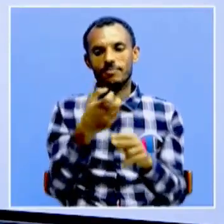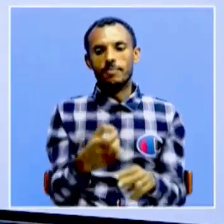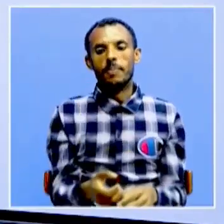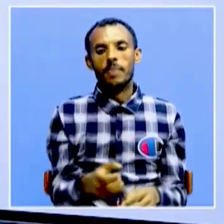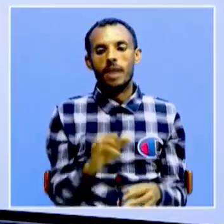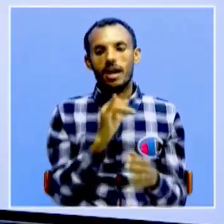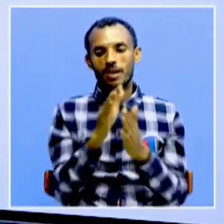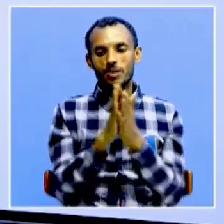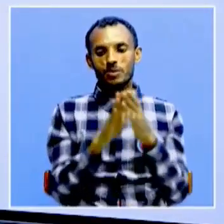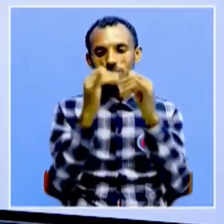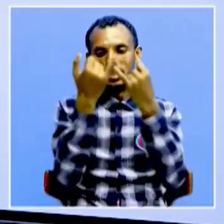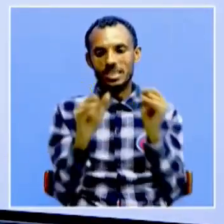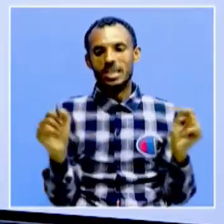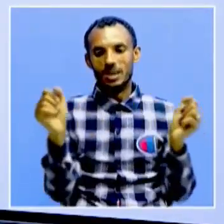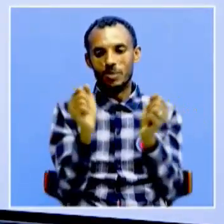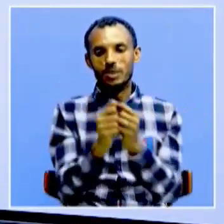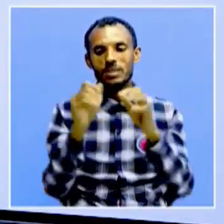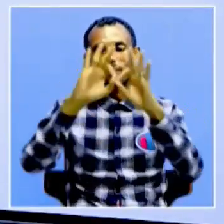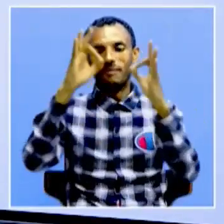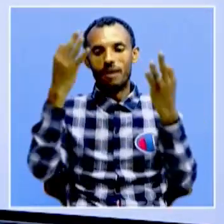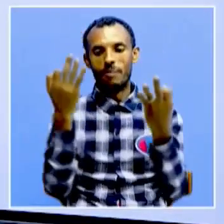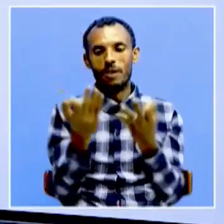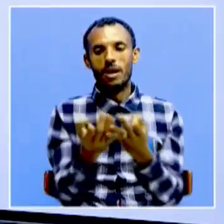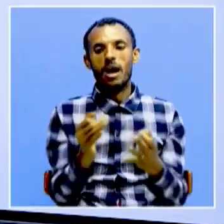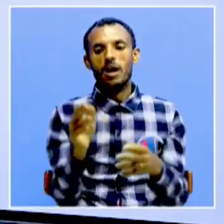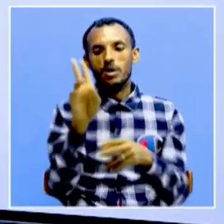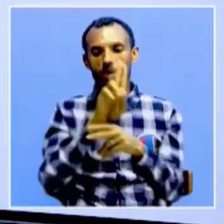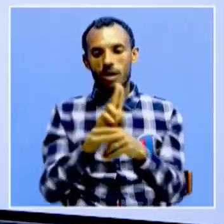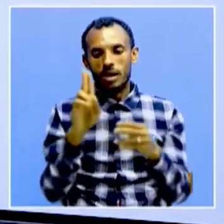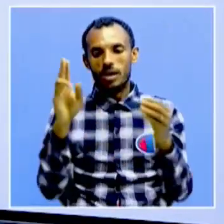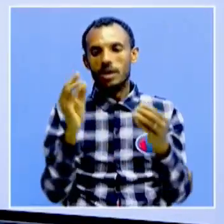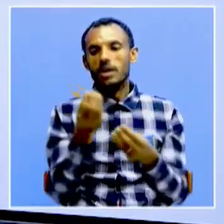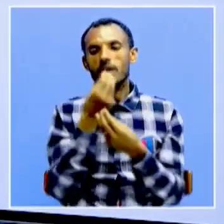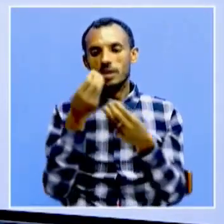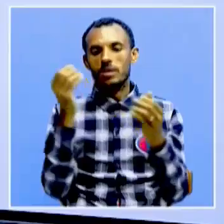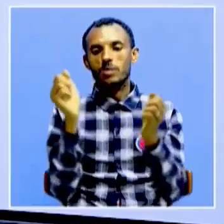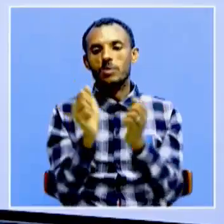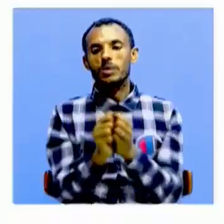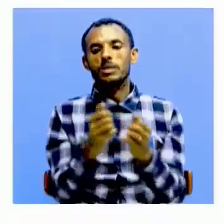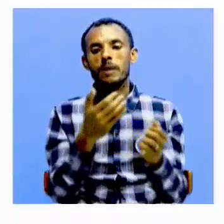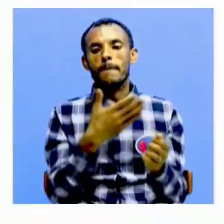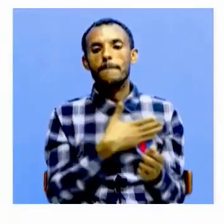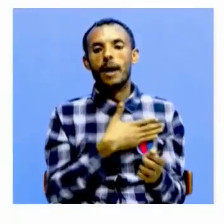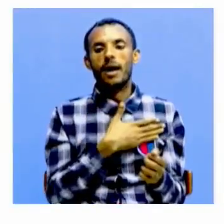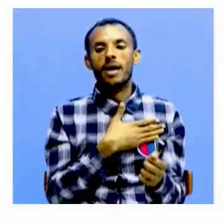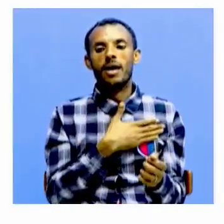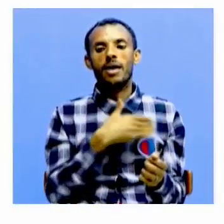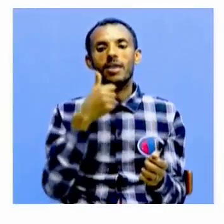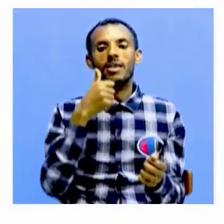I need to share it with my family. So I usually eat it with my son.